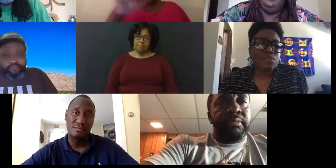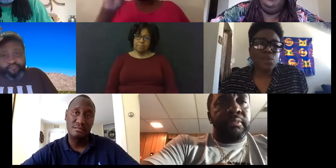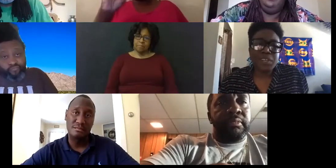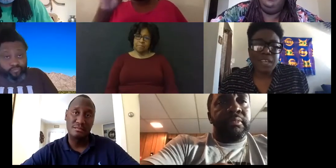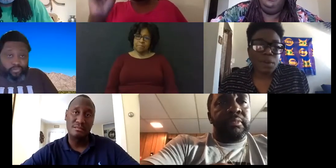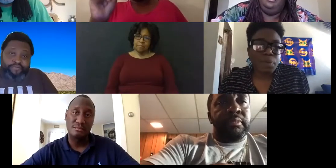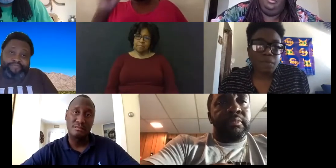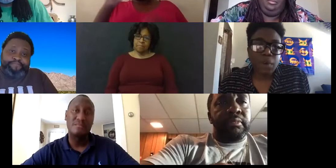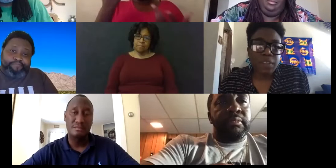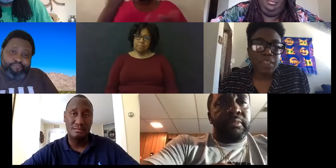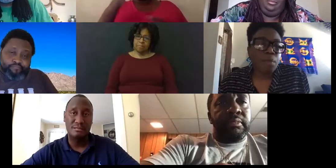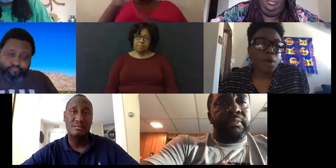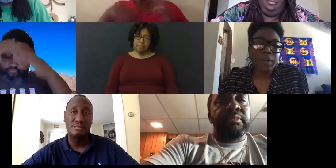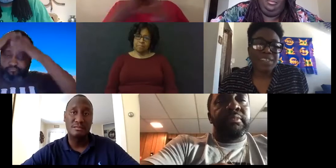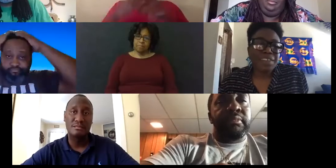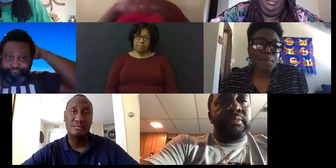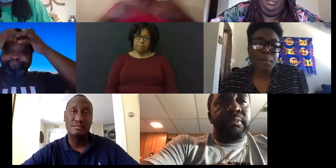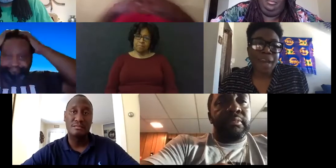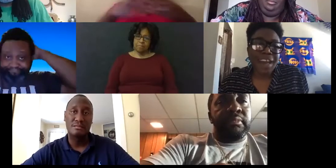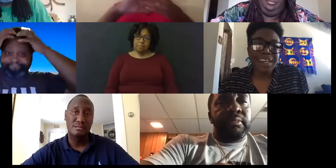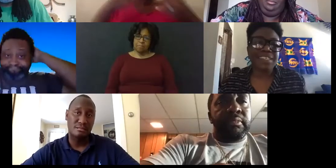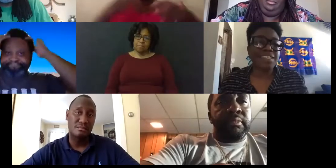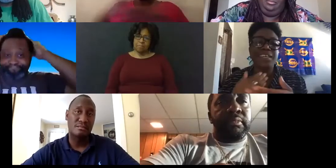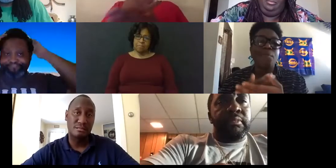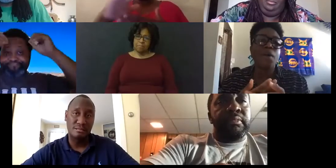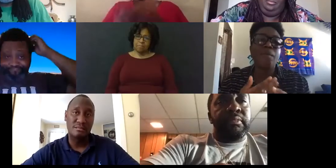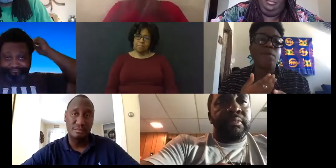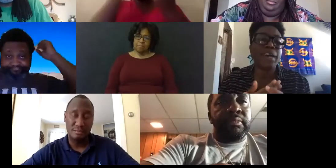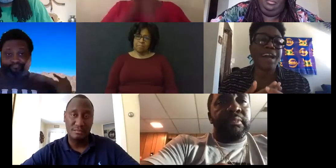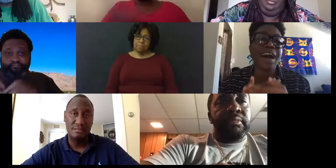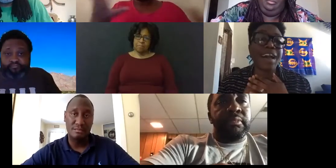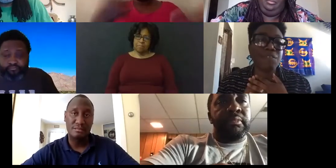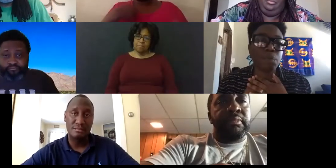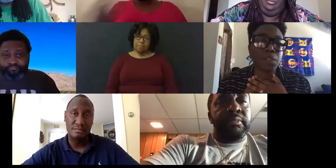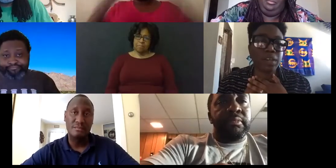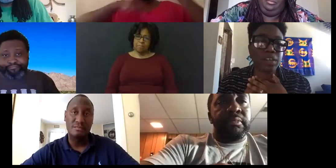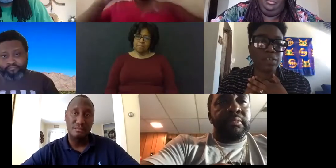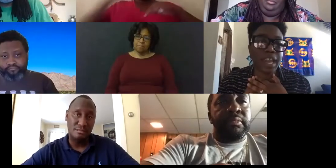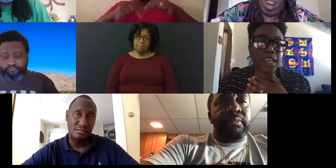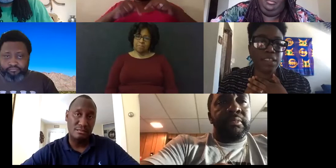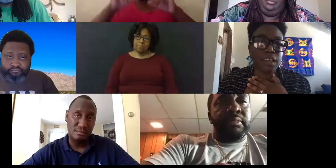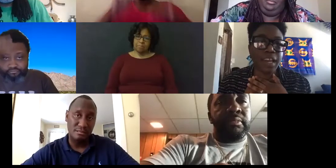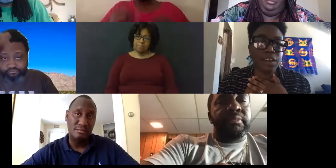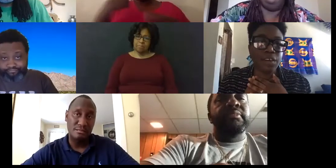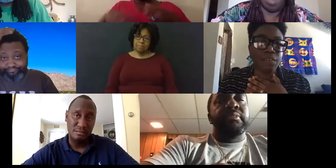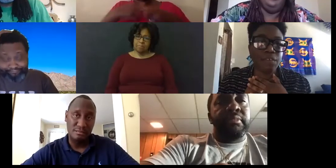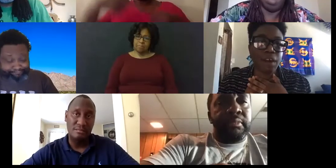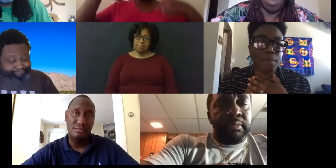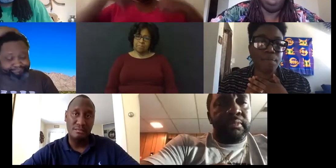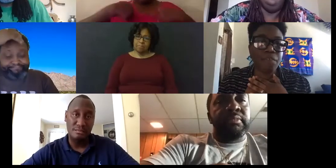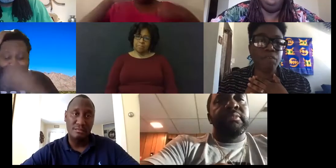kind of stories that I want to put forth, I'm always coming back to the same problem. Like, I have to be the one to create the kind